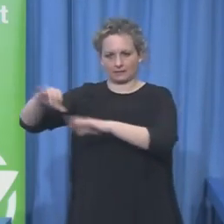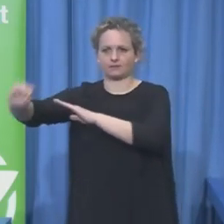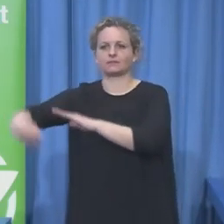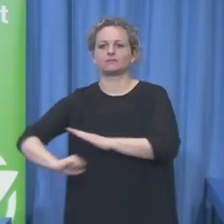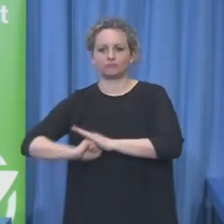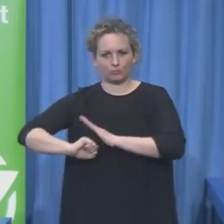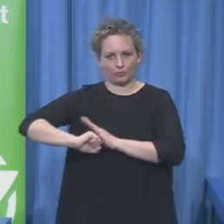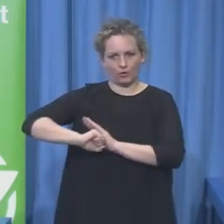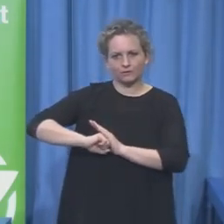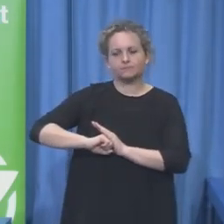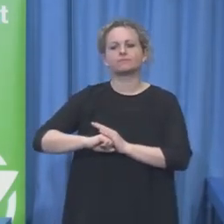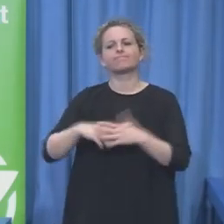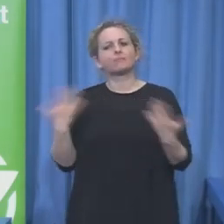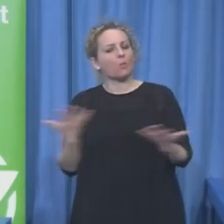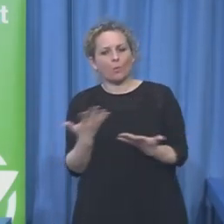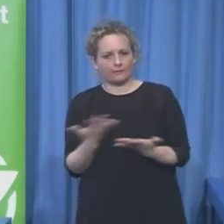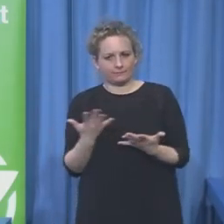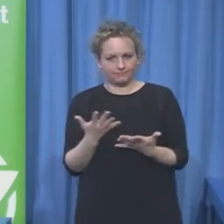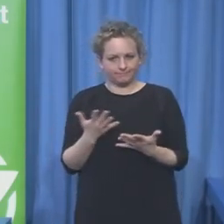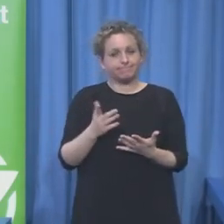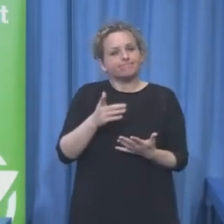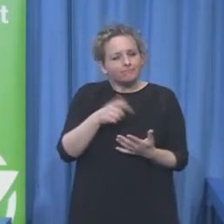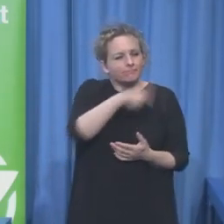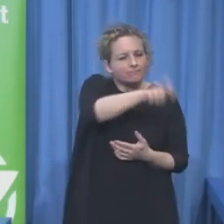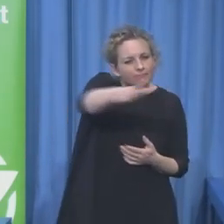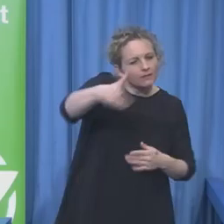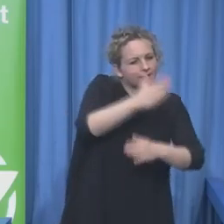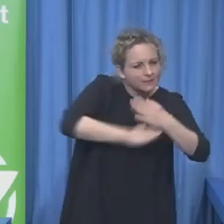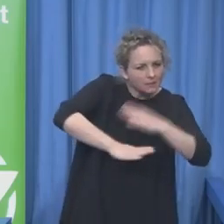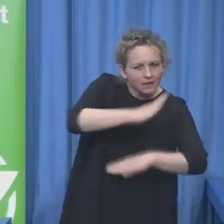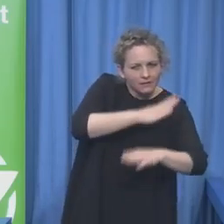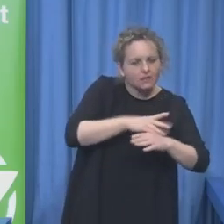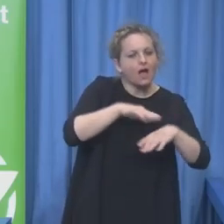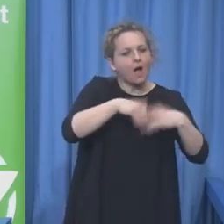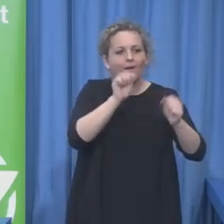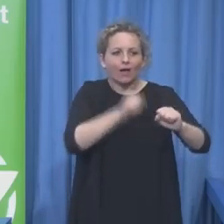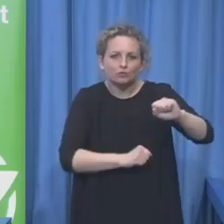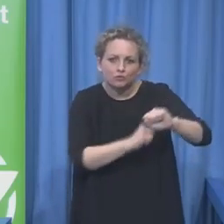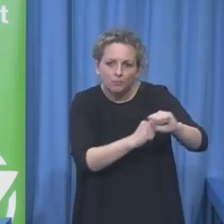disabilities. I like to say that ProAct is a grassroots organization,